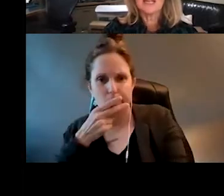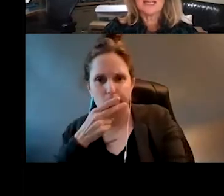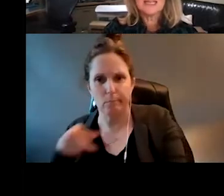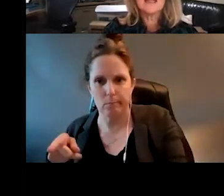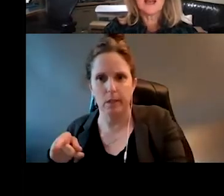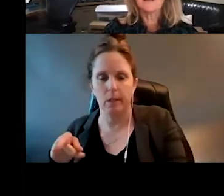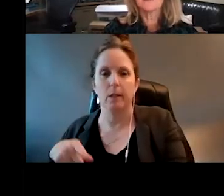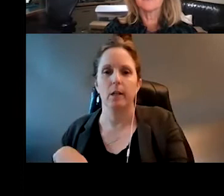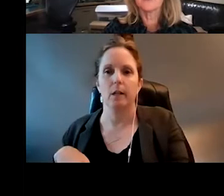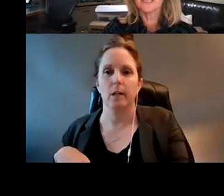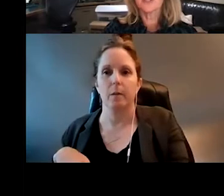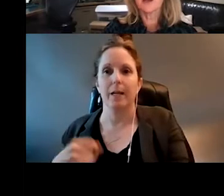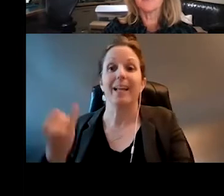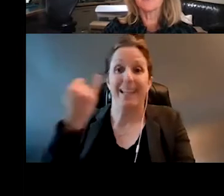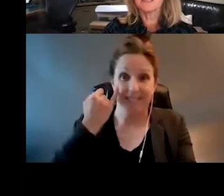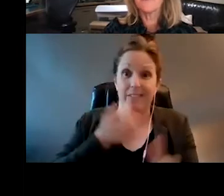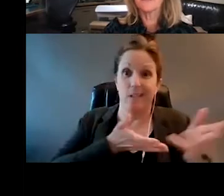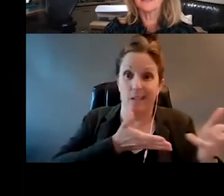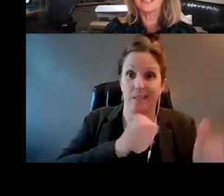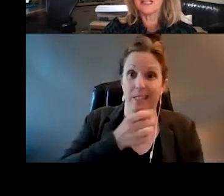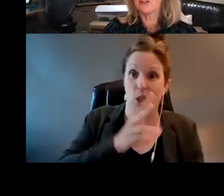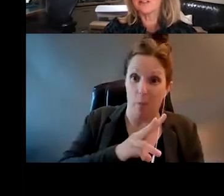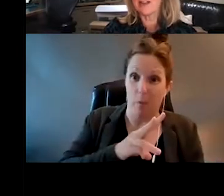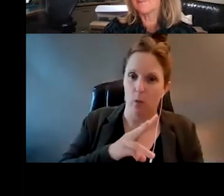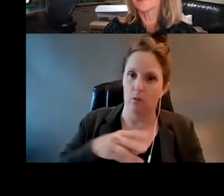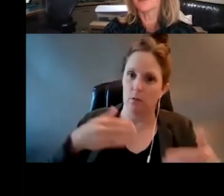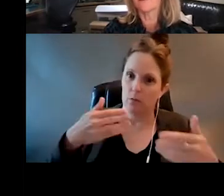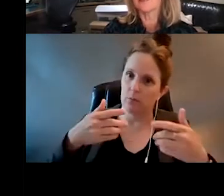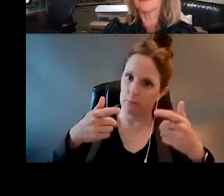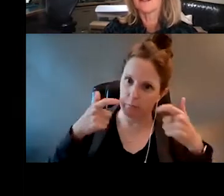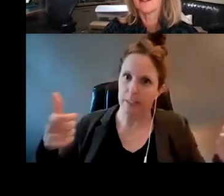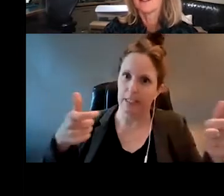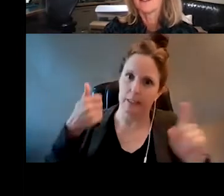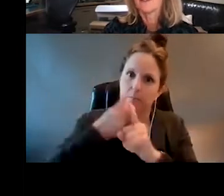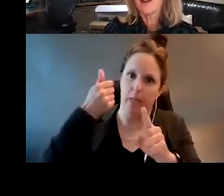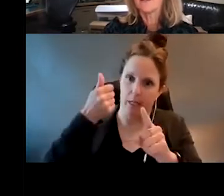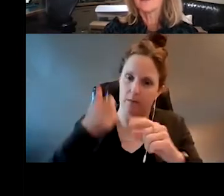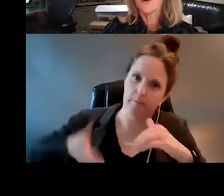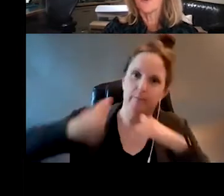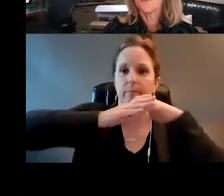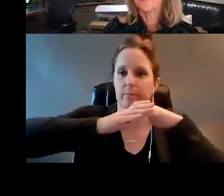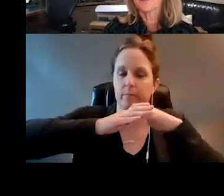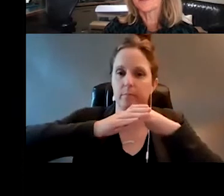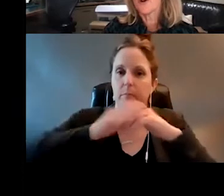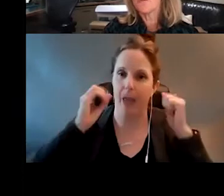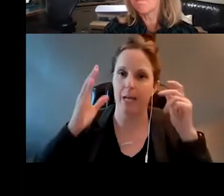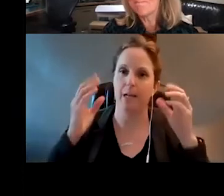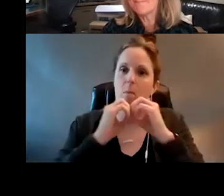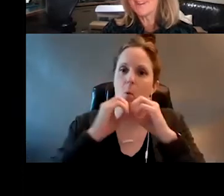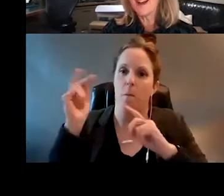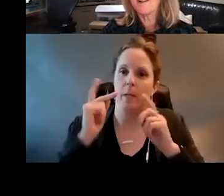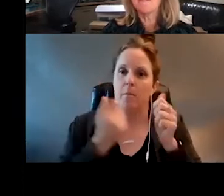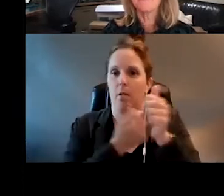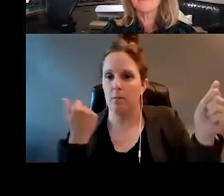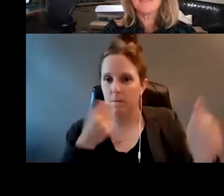also getting the medication alone, so getting the medication without a CHW did not confer increased